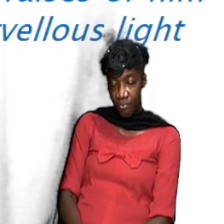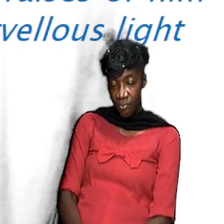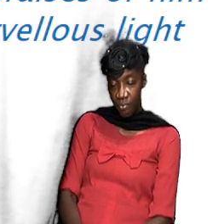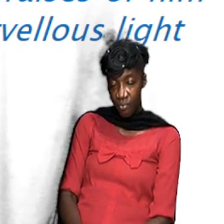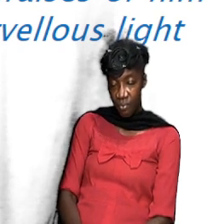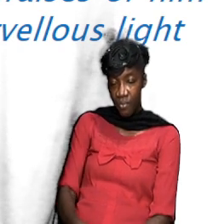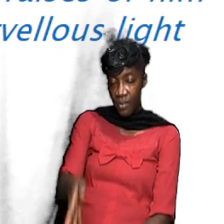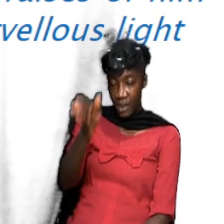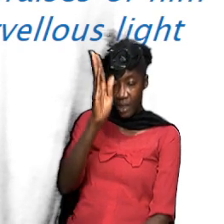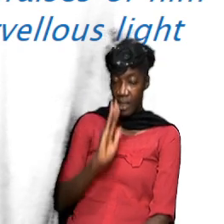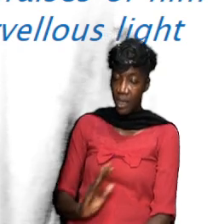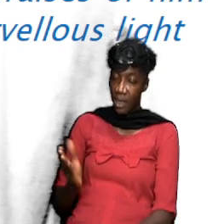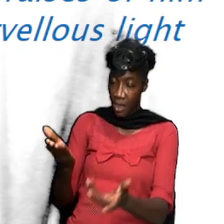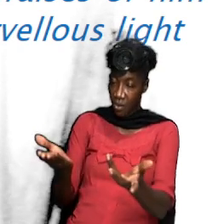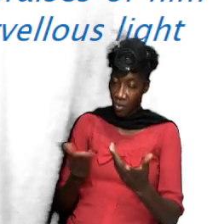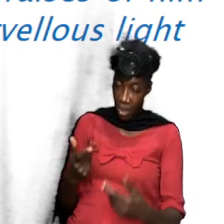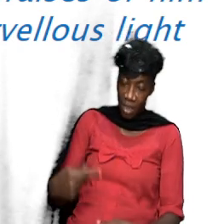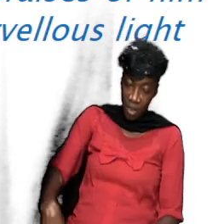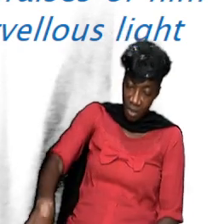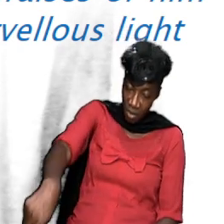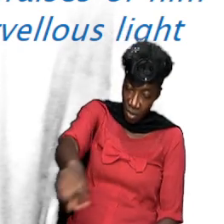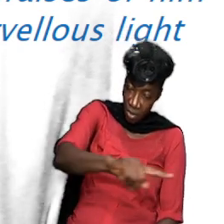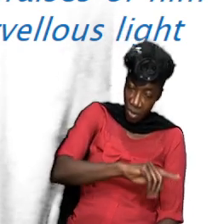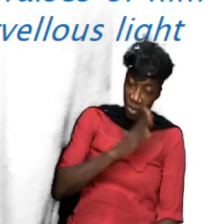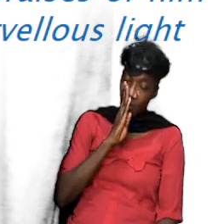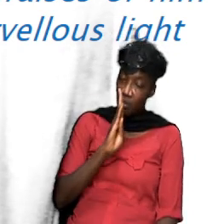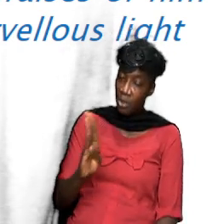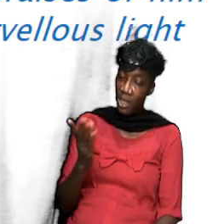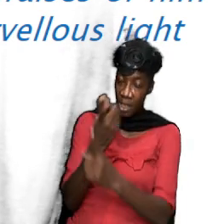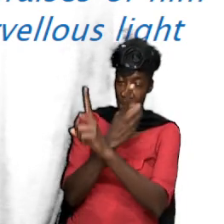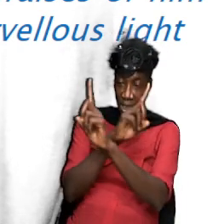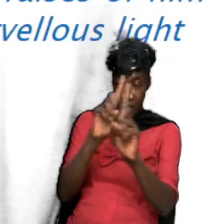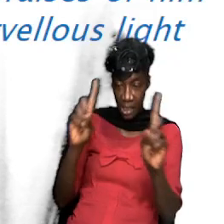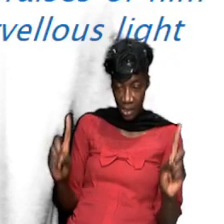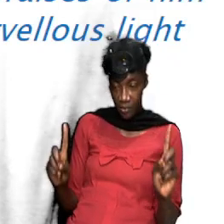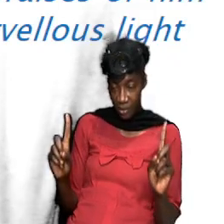And God wants us to be different.